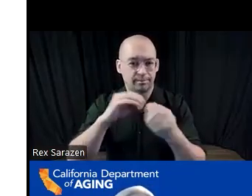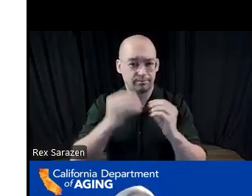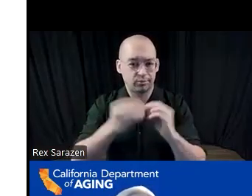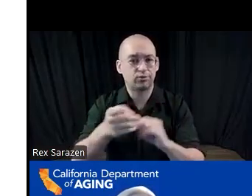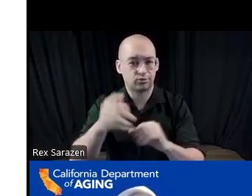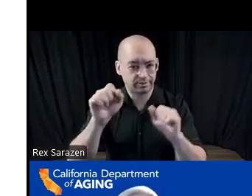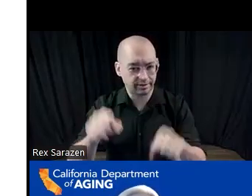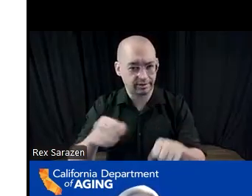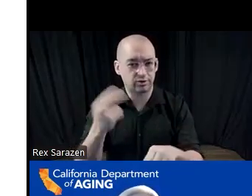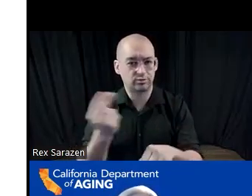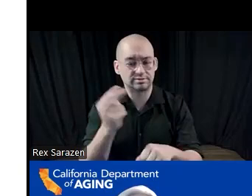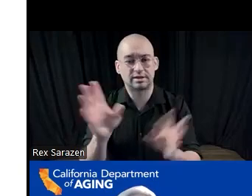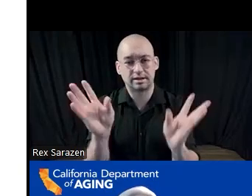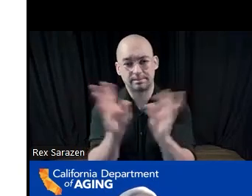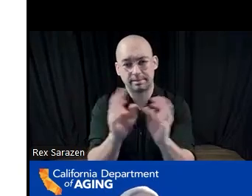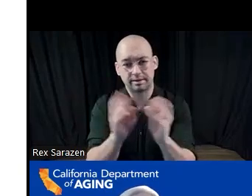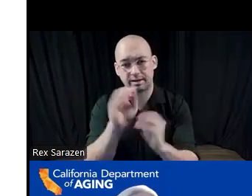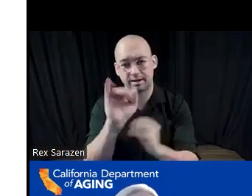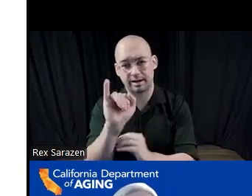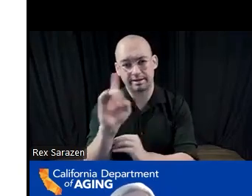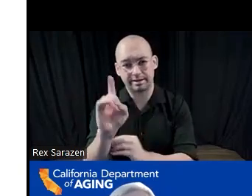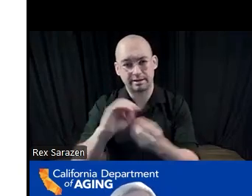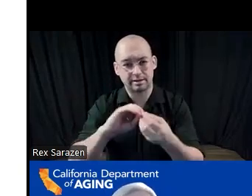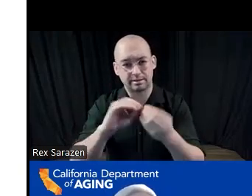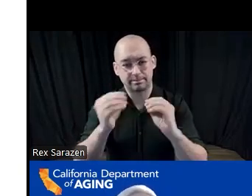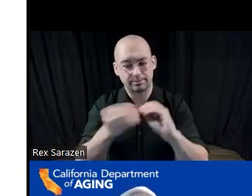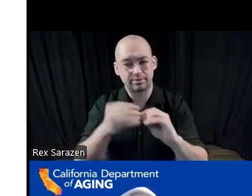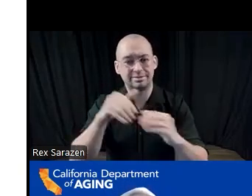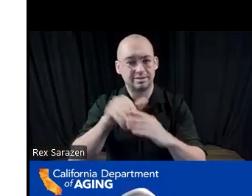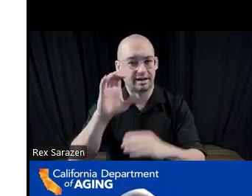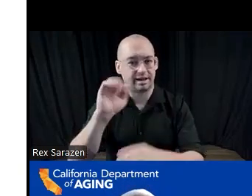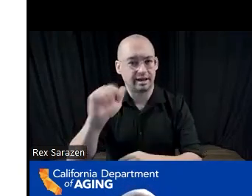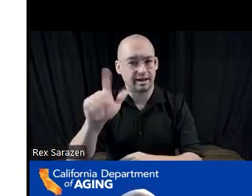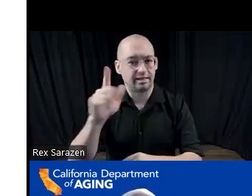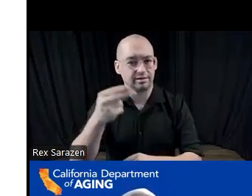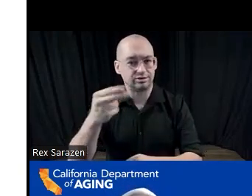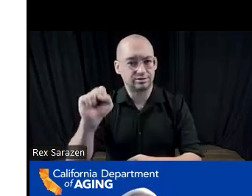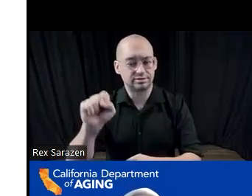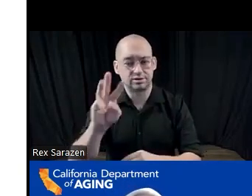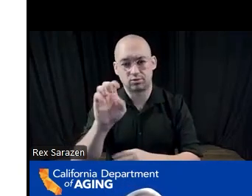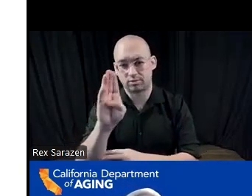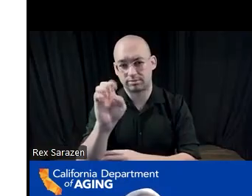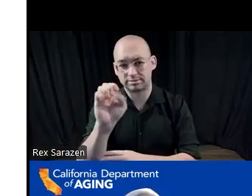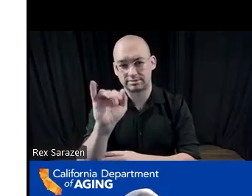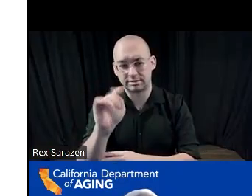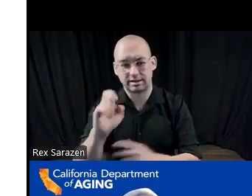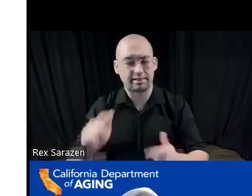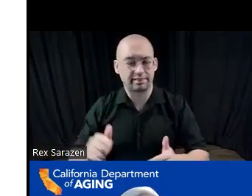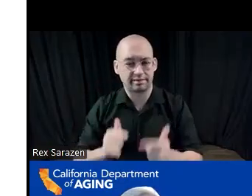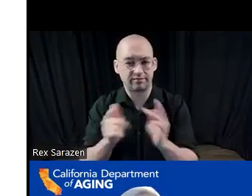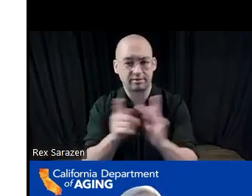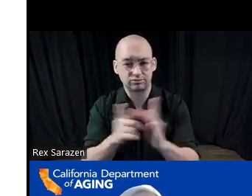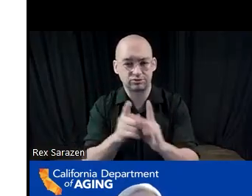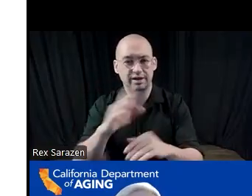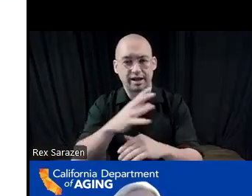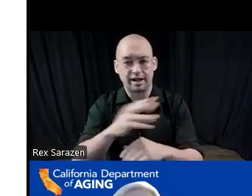ID number is also on the Cal HHS website. Live captioning and American Sign Language